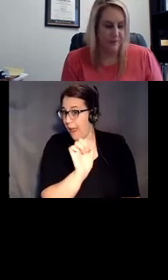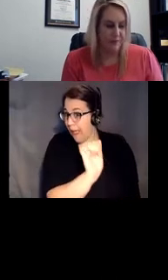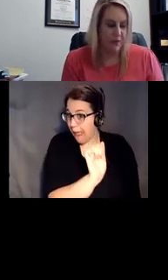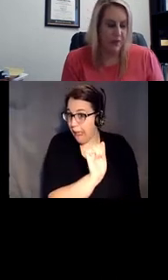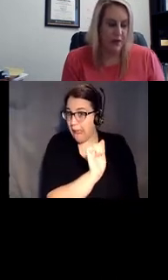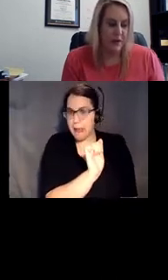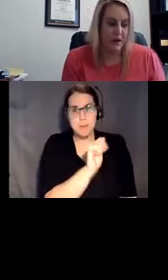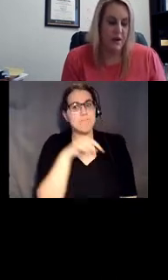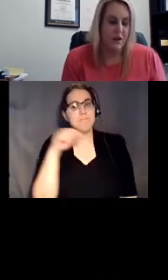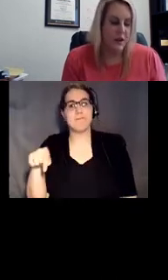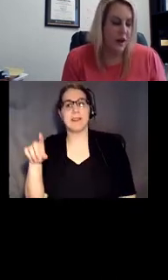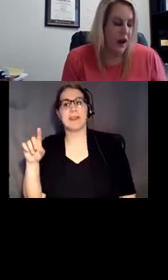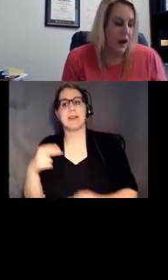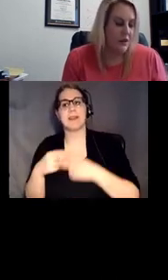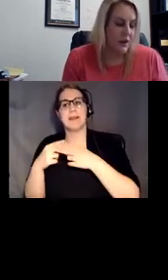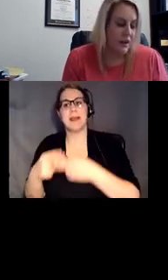D4Cs.